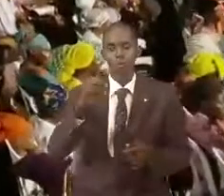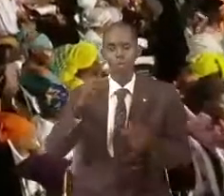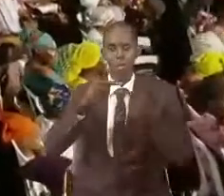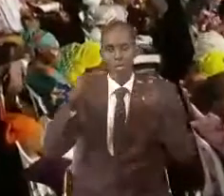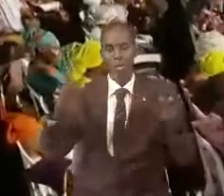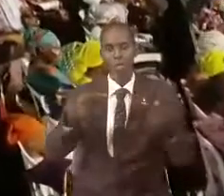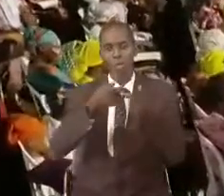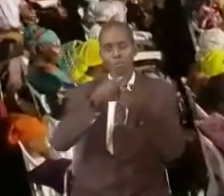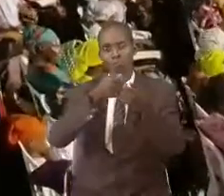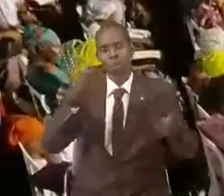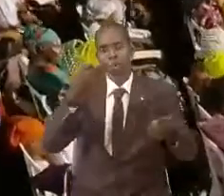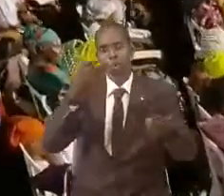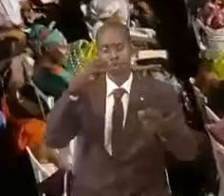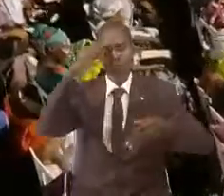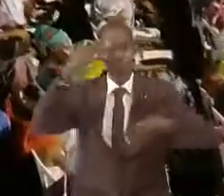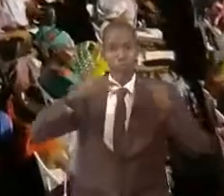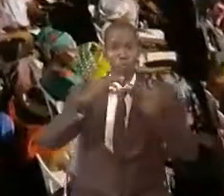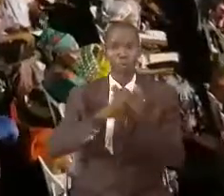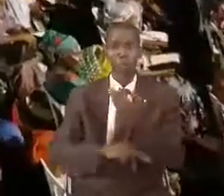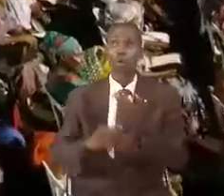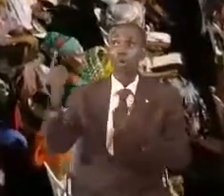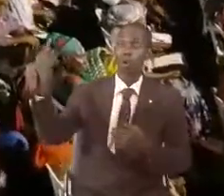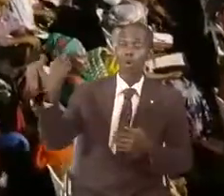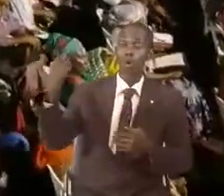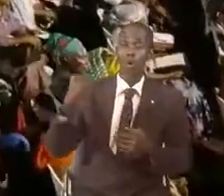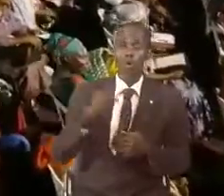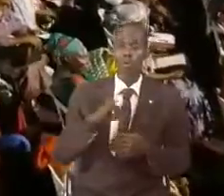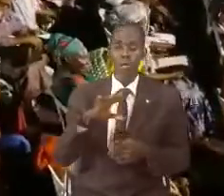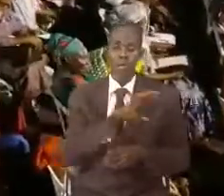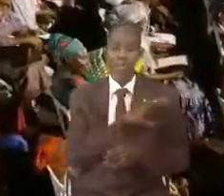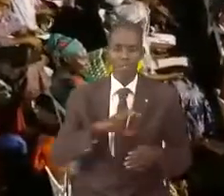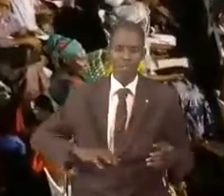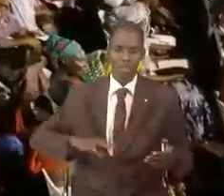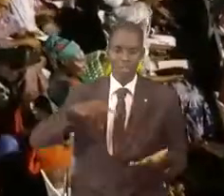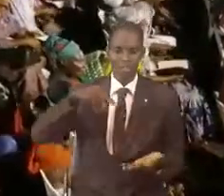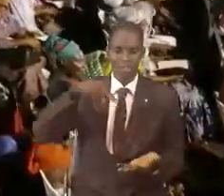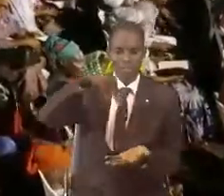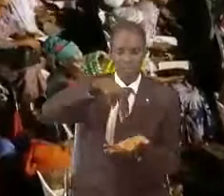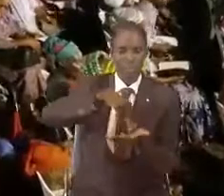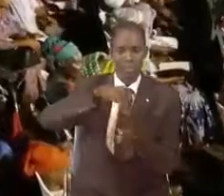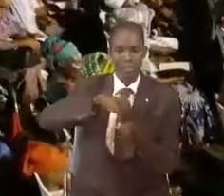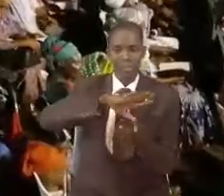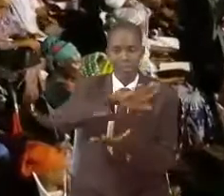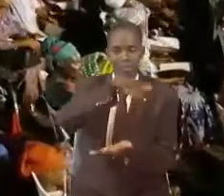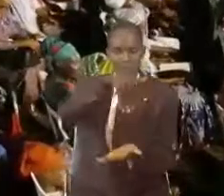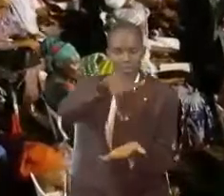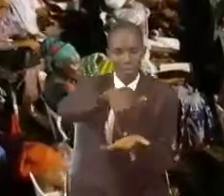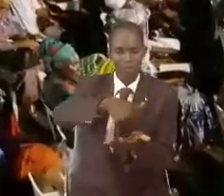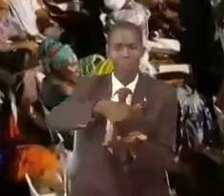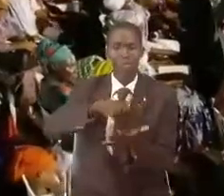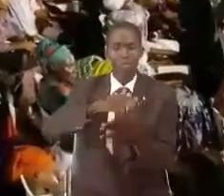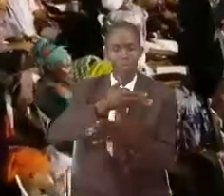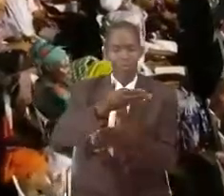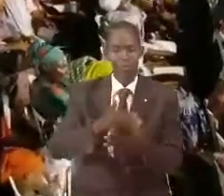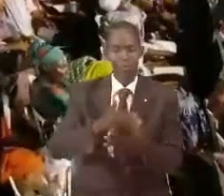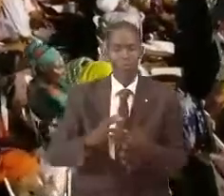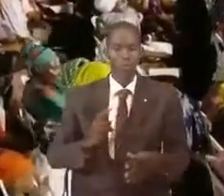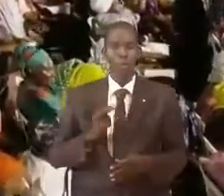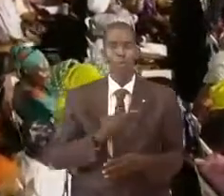the arrow of judgment and the arrow of punishment was coming, and Christ